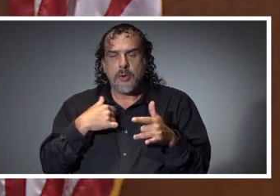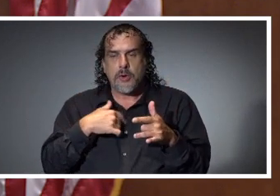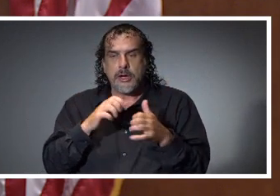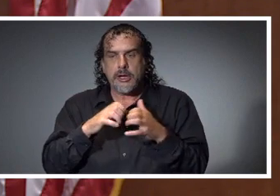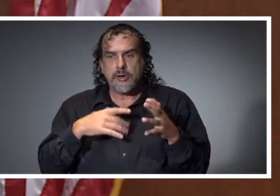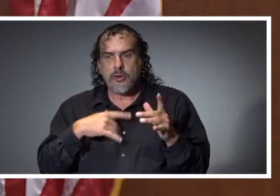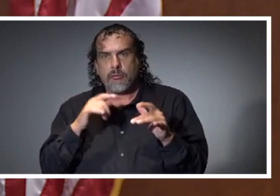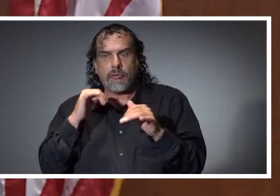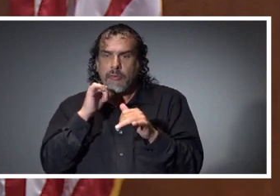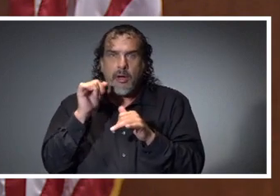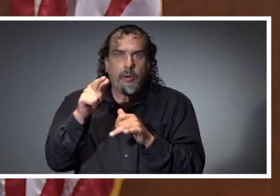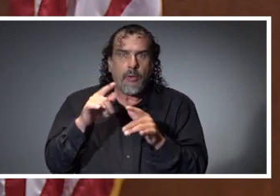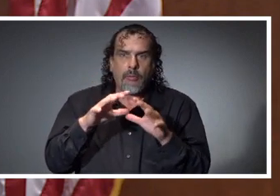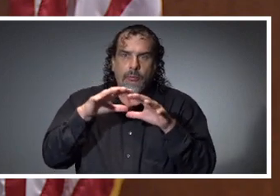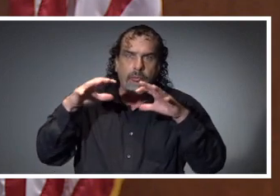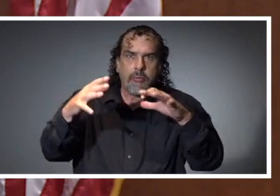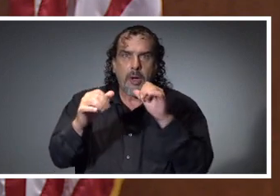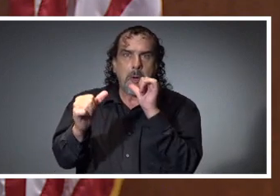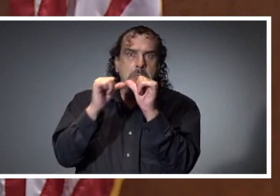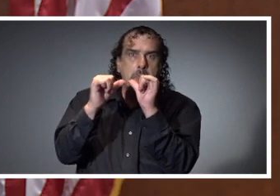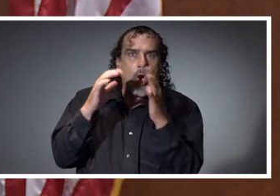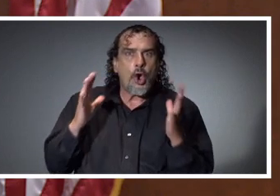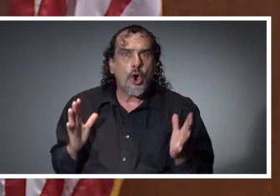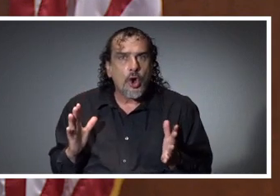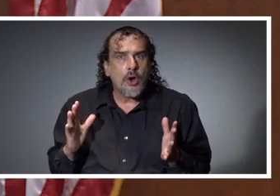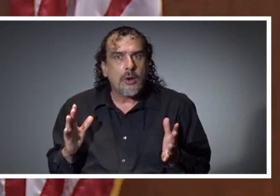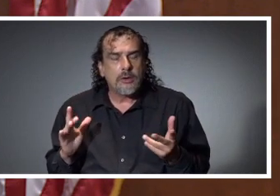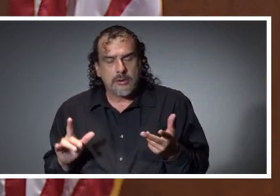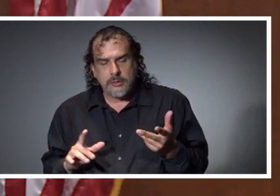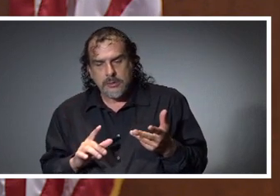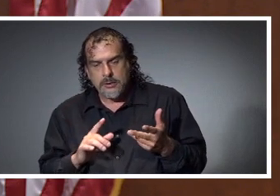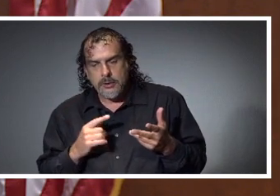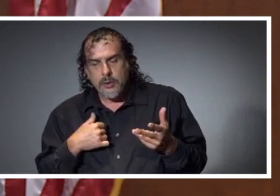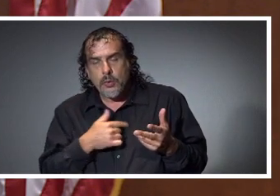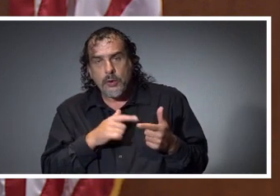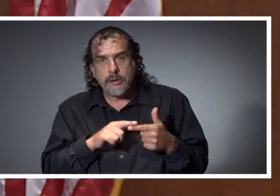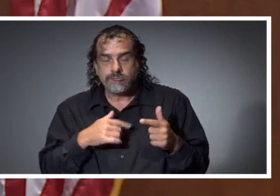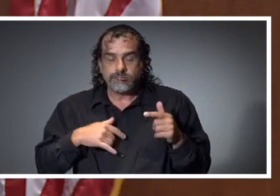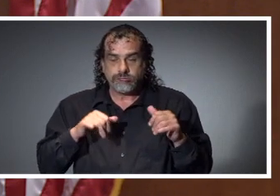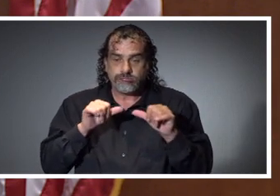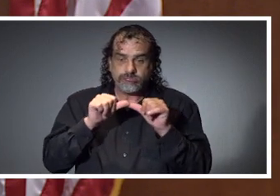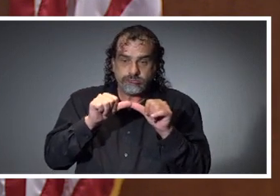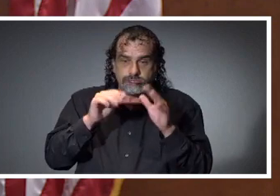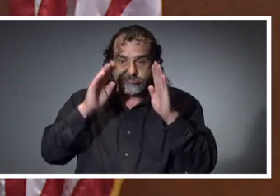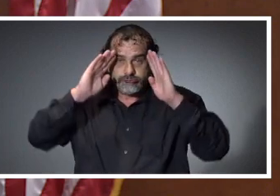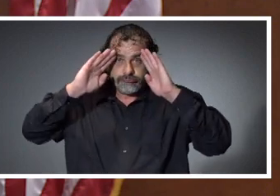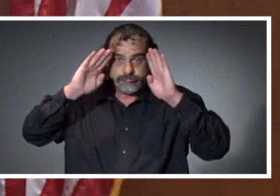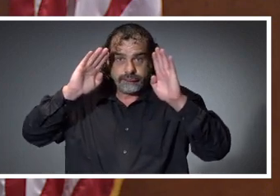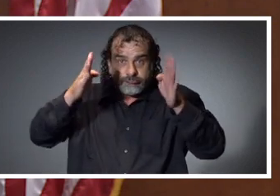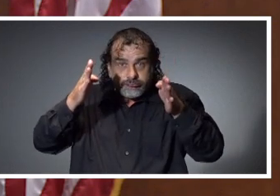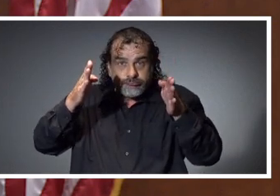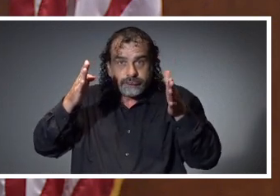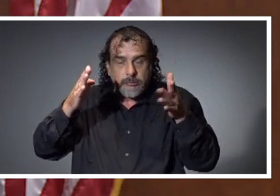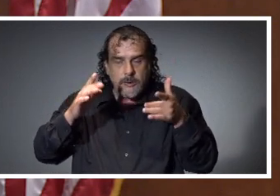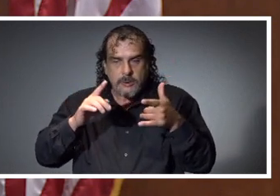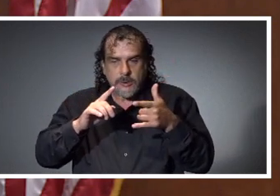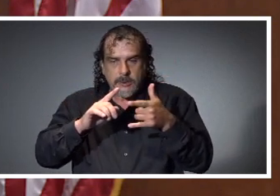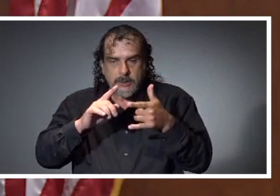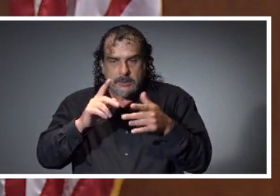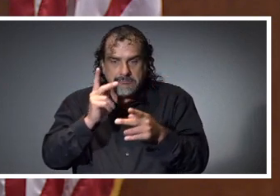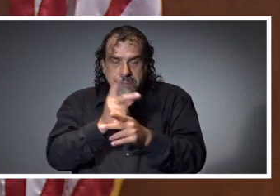around bars. We can continue to stay focused and continue to stay